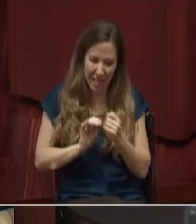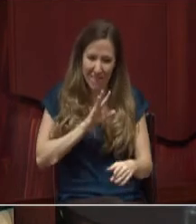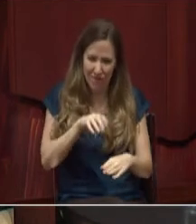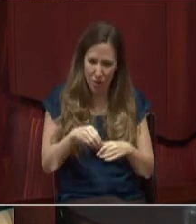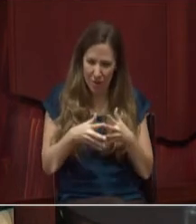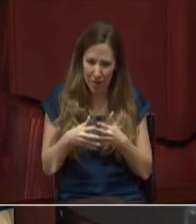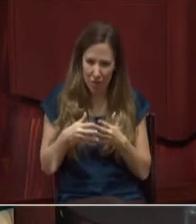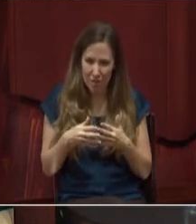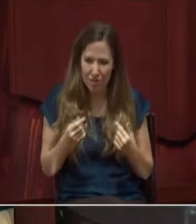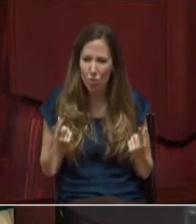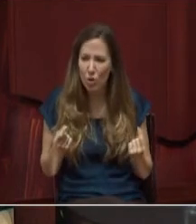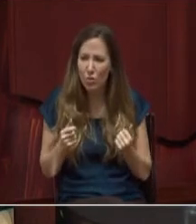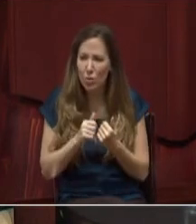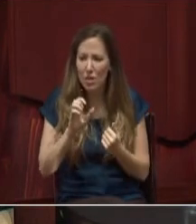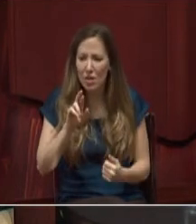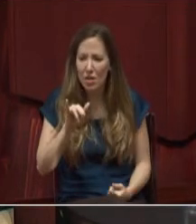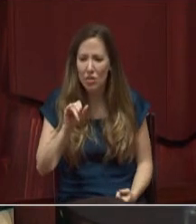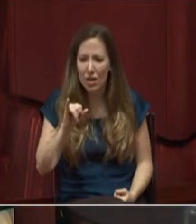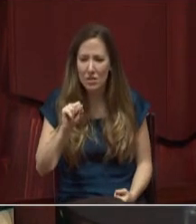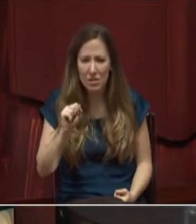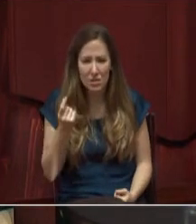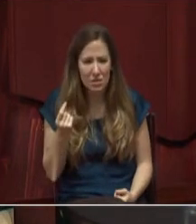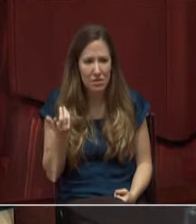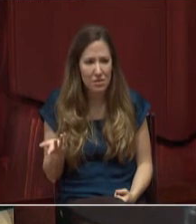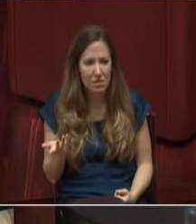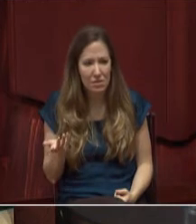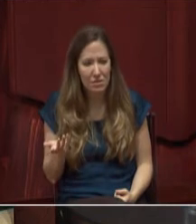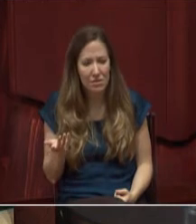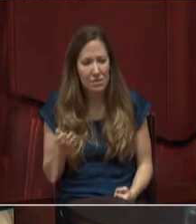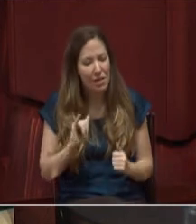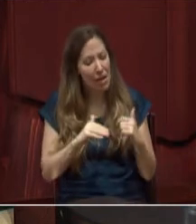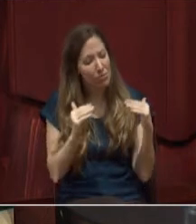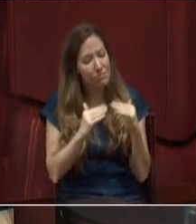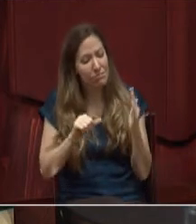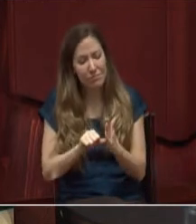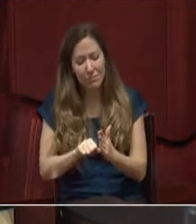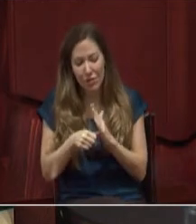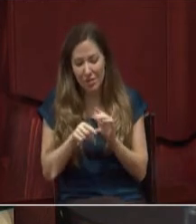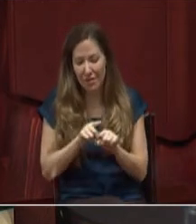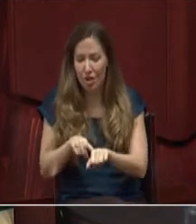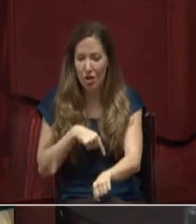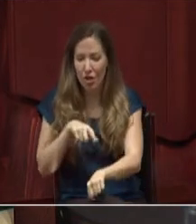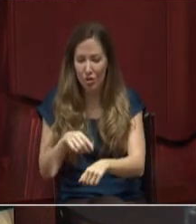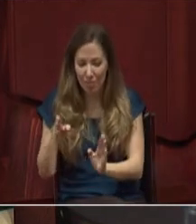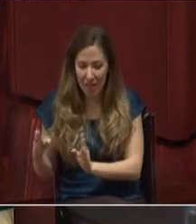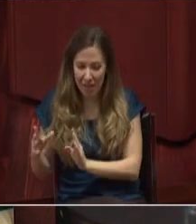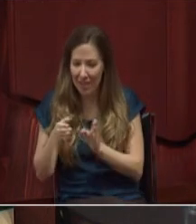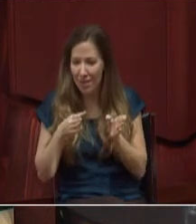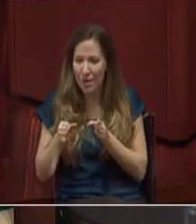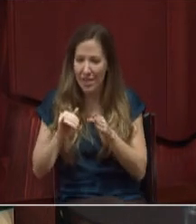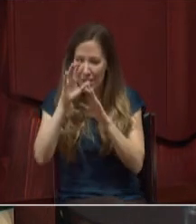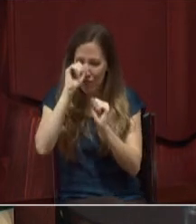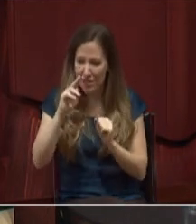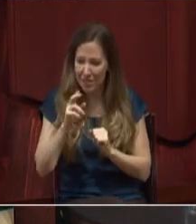crisis? And that was equally as impressive as the long-term planning and the way that President Nixon organized